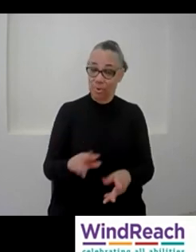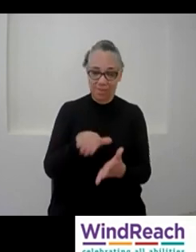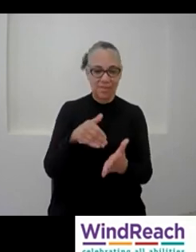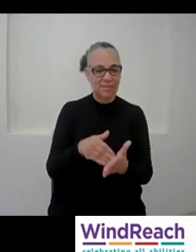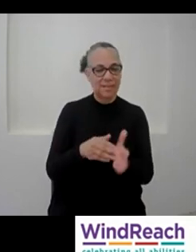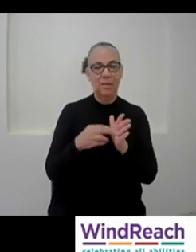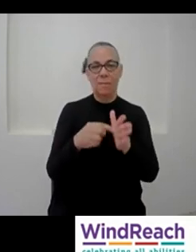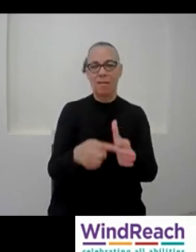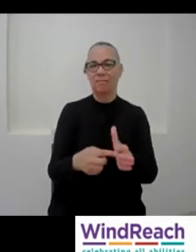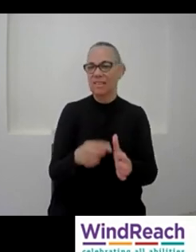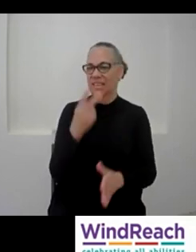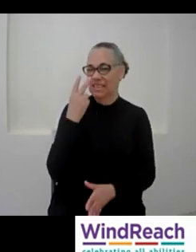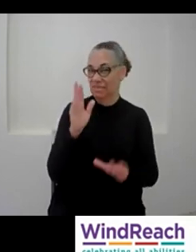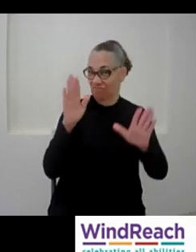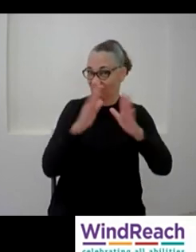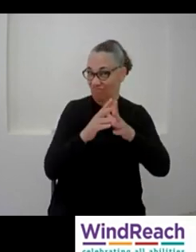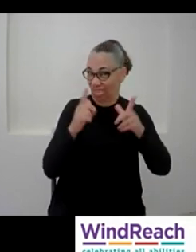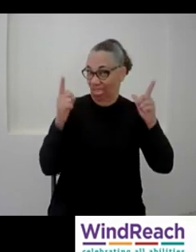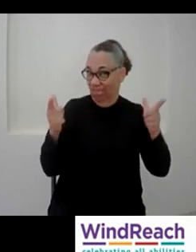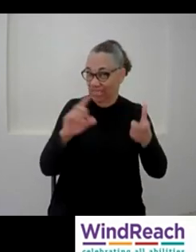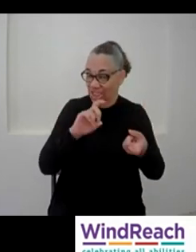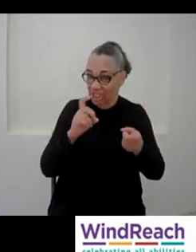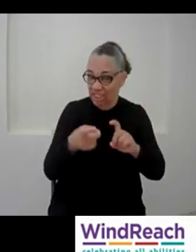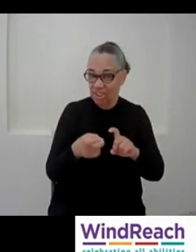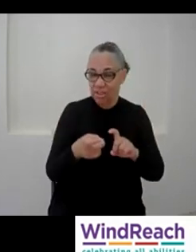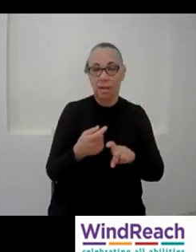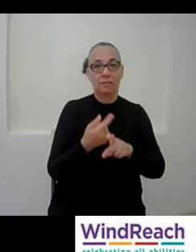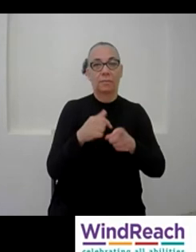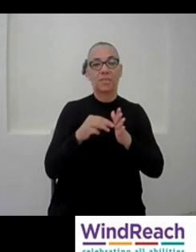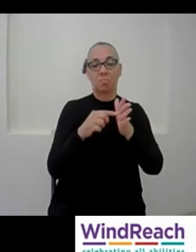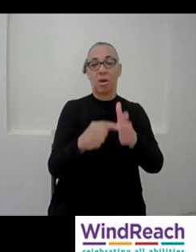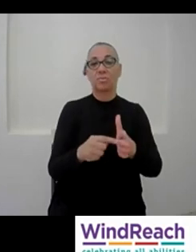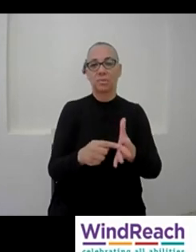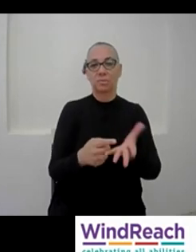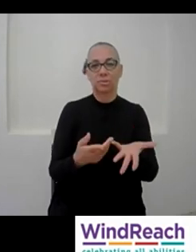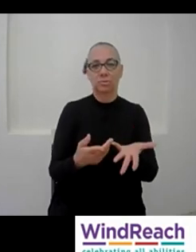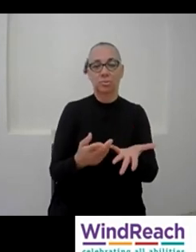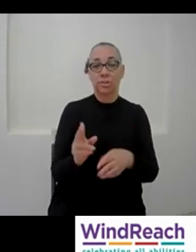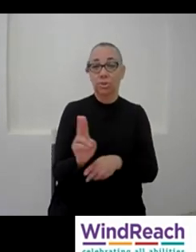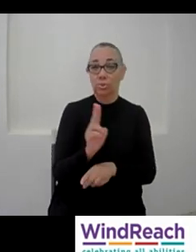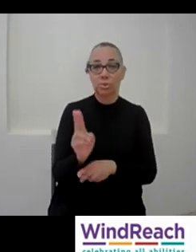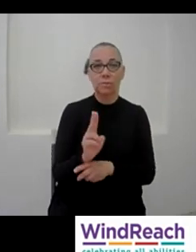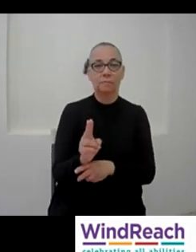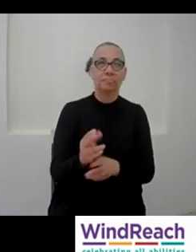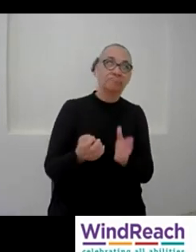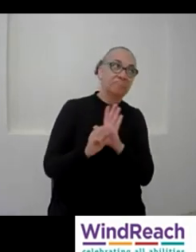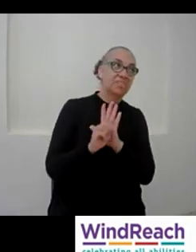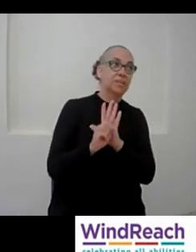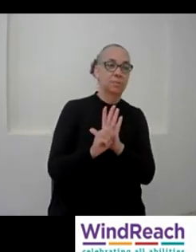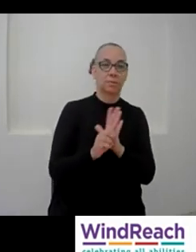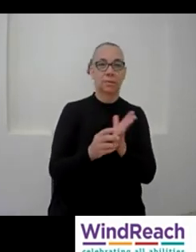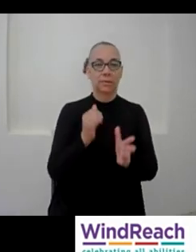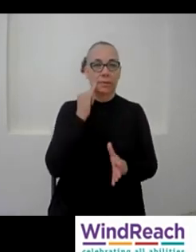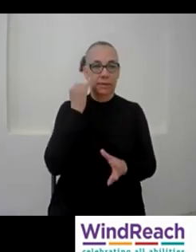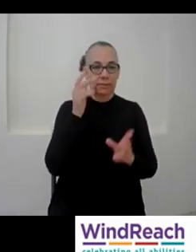drastic changes come from those models being implemented? So say there's an individual who, is showing a lot of